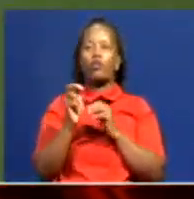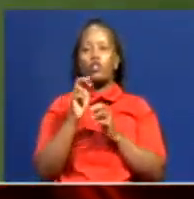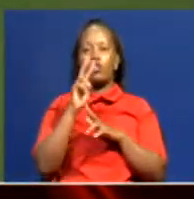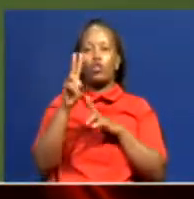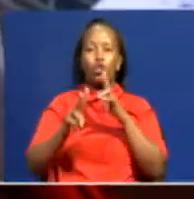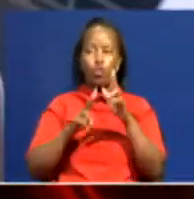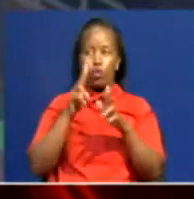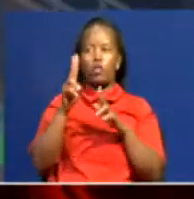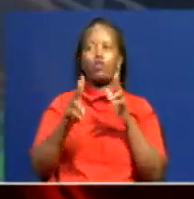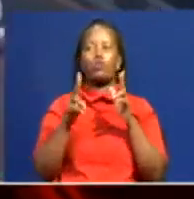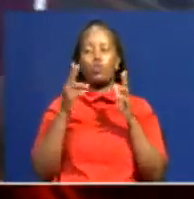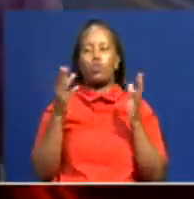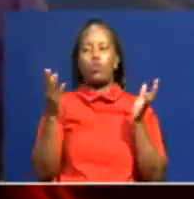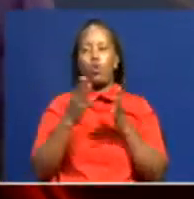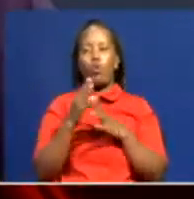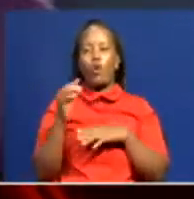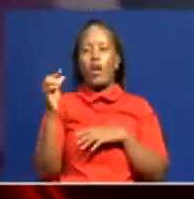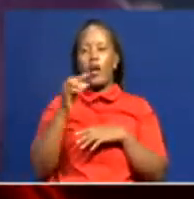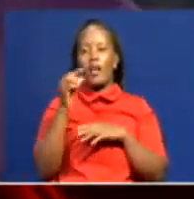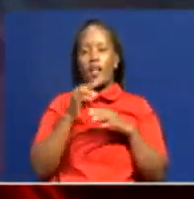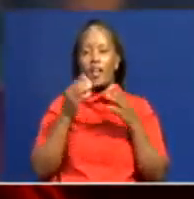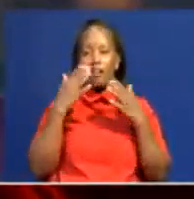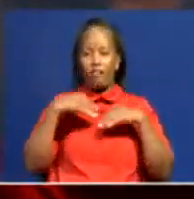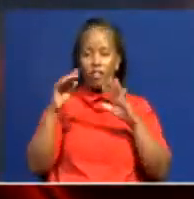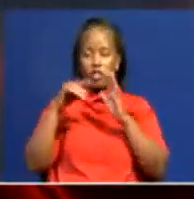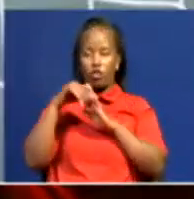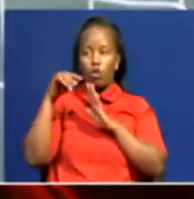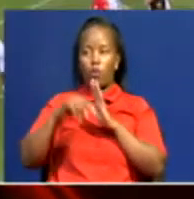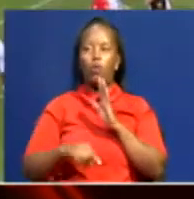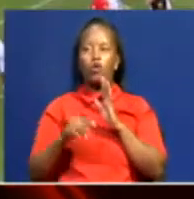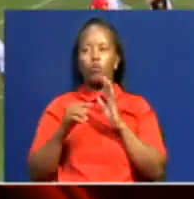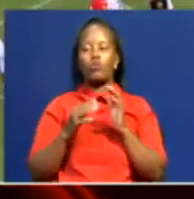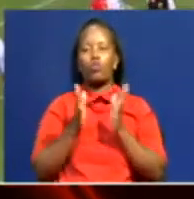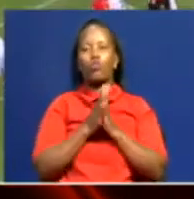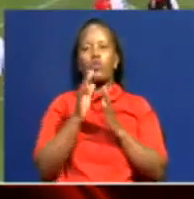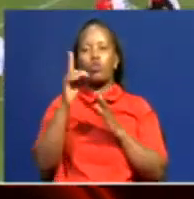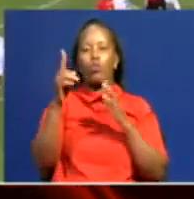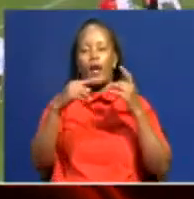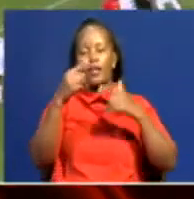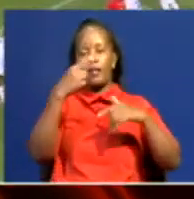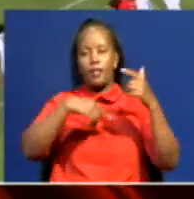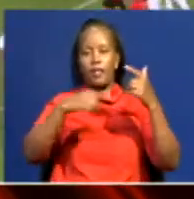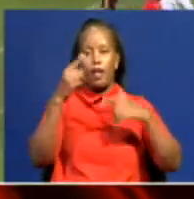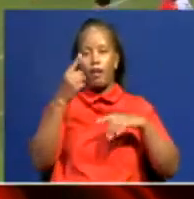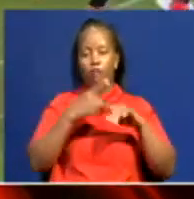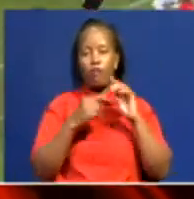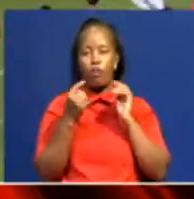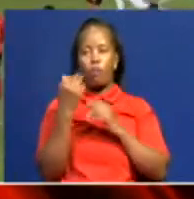Qatar, where Ghana finished bottom of Group H with 1 win from the 3 matches.